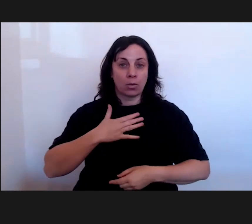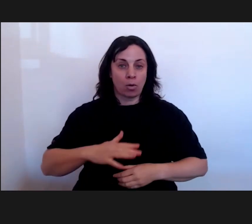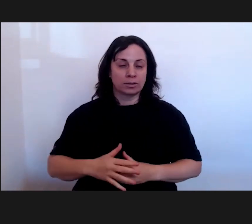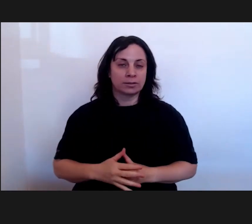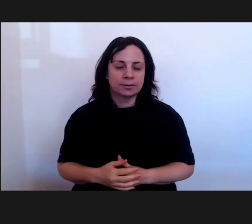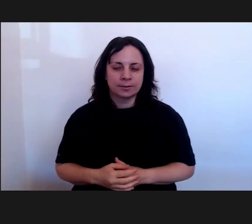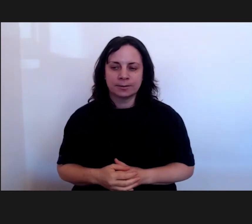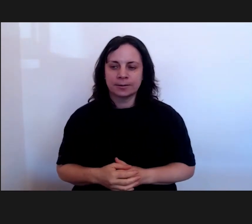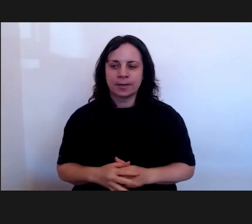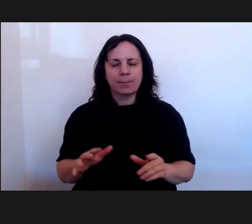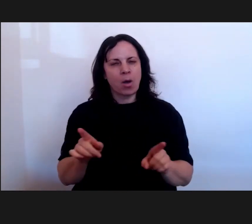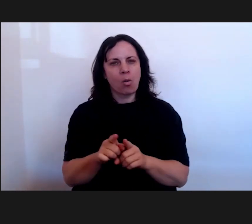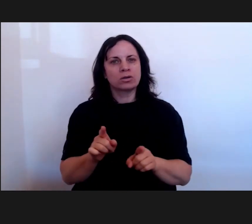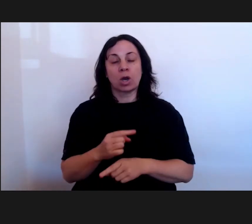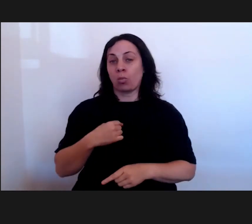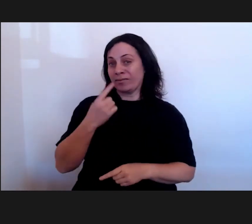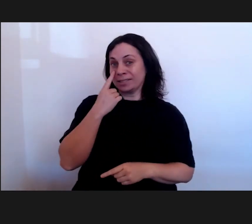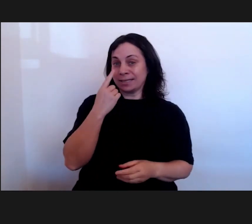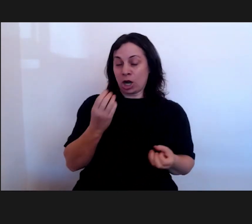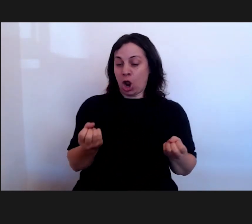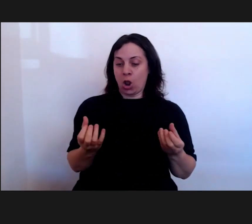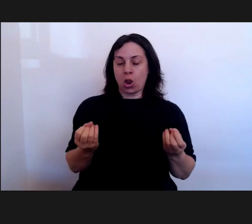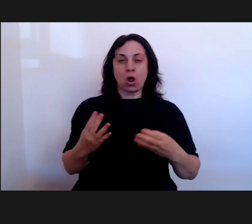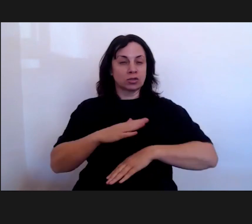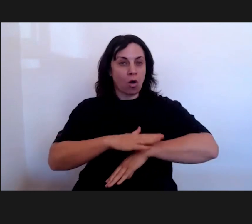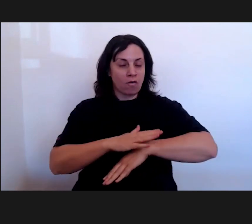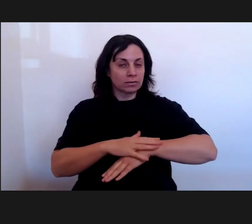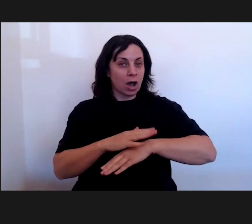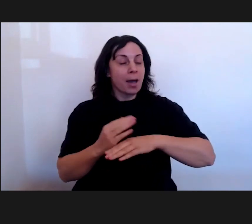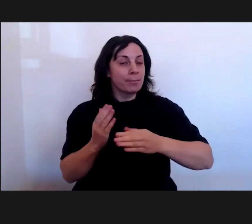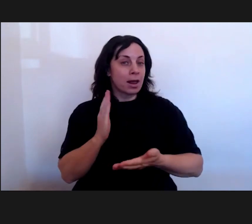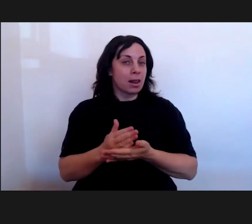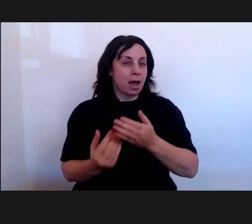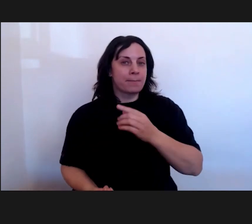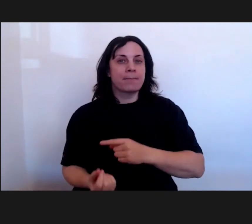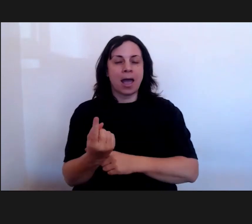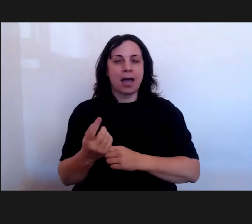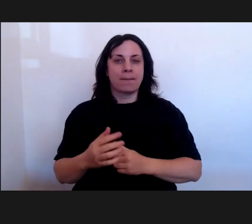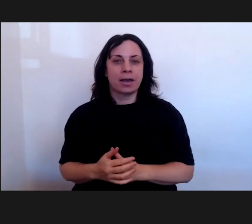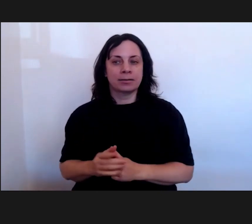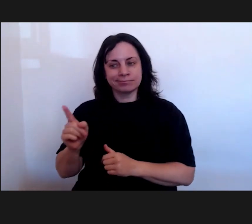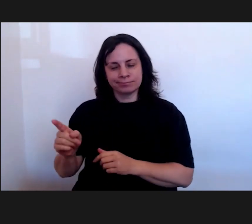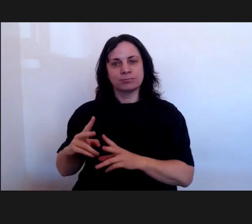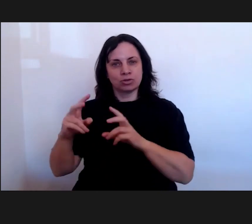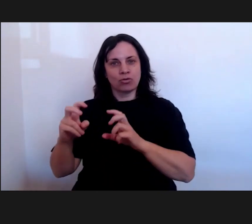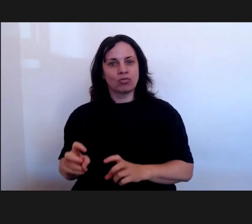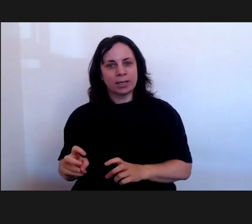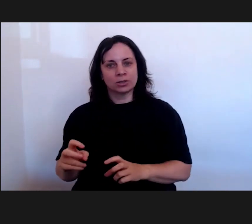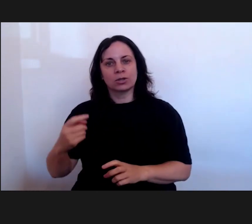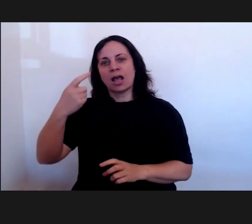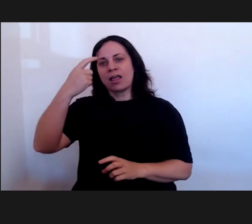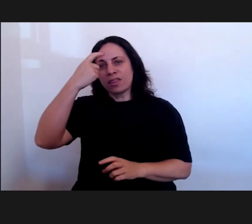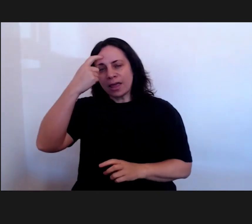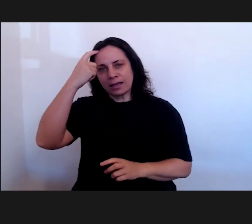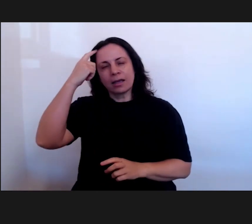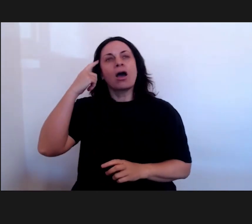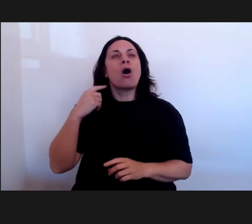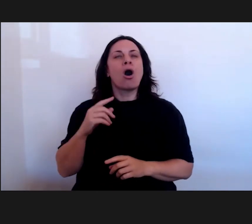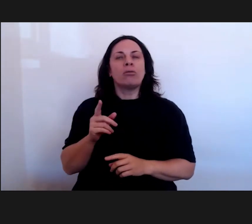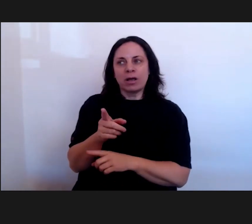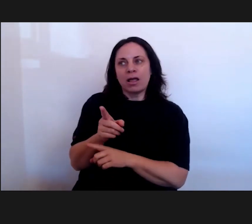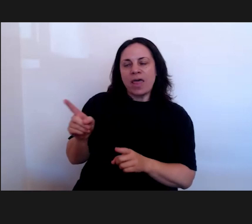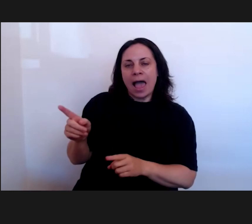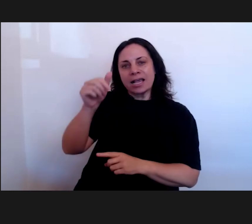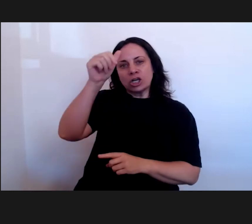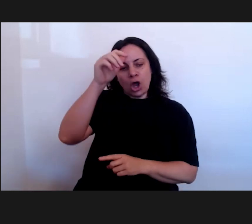we have seen a lot of times of researchers not thinking they know the issues that the community